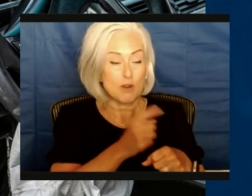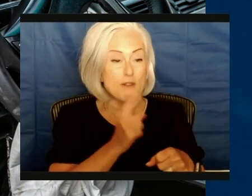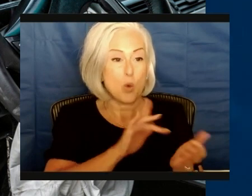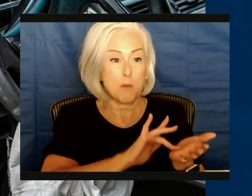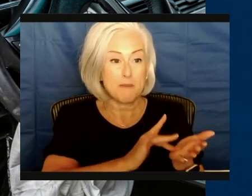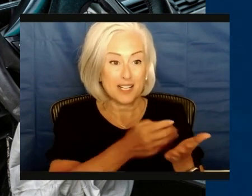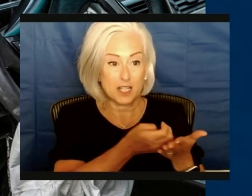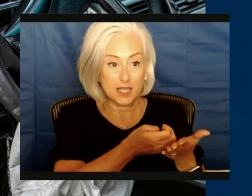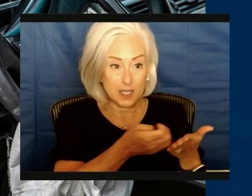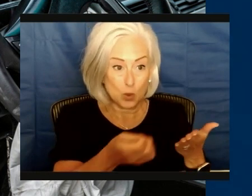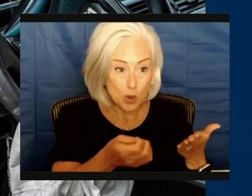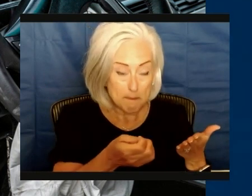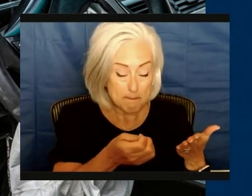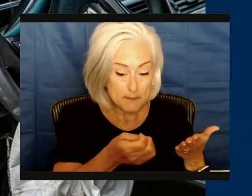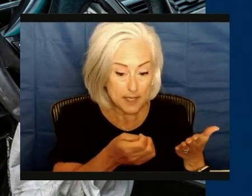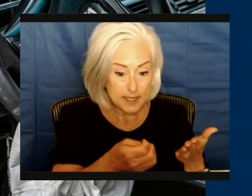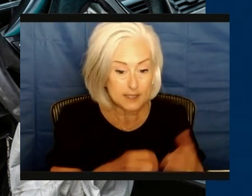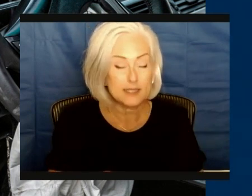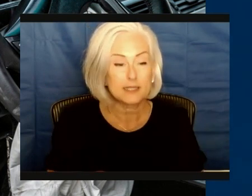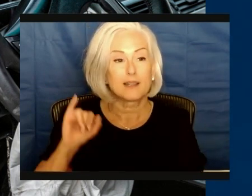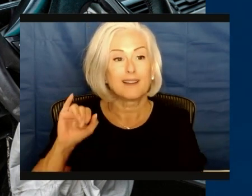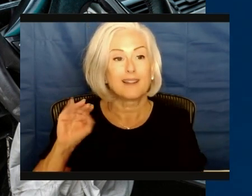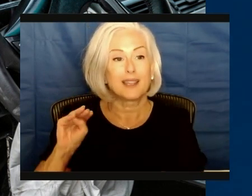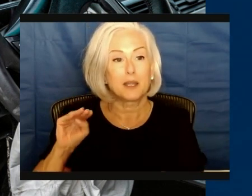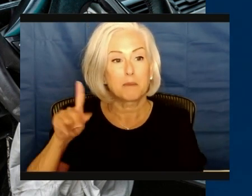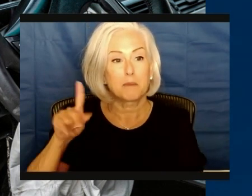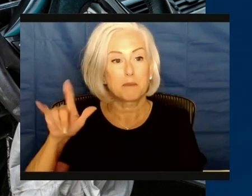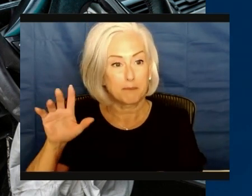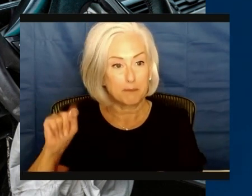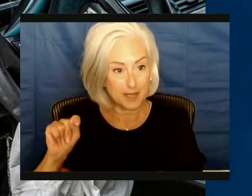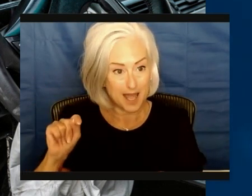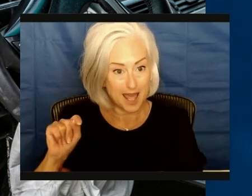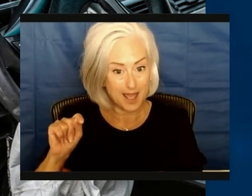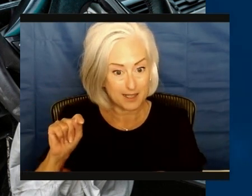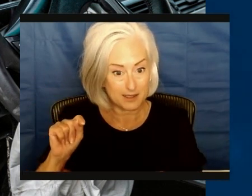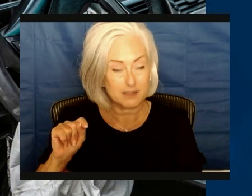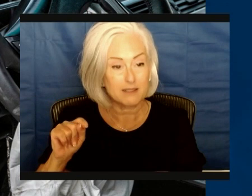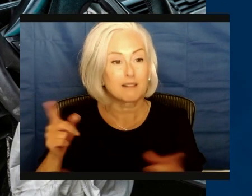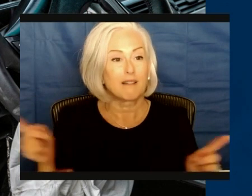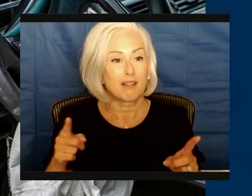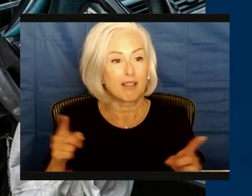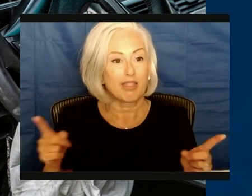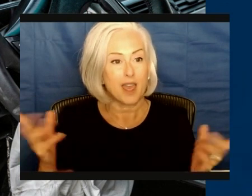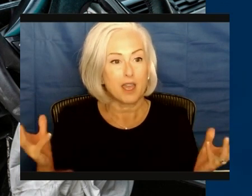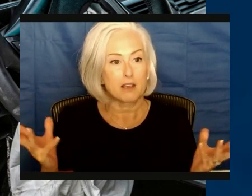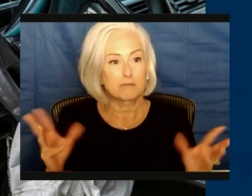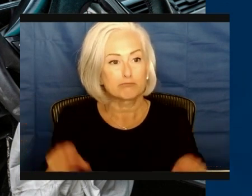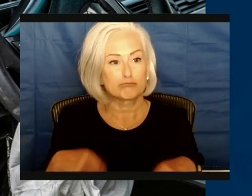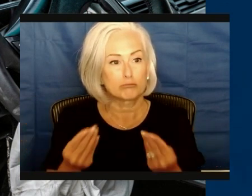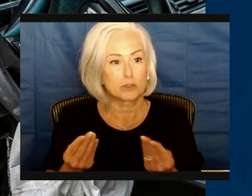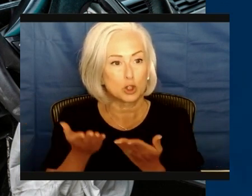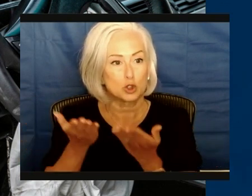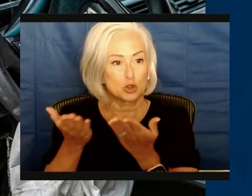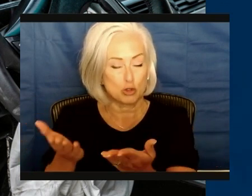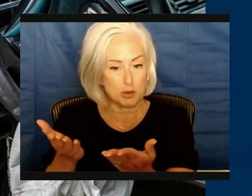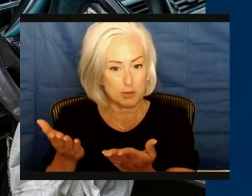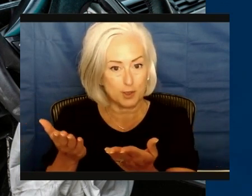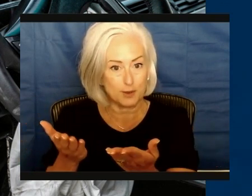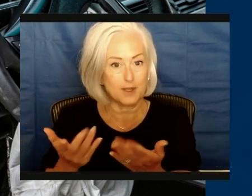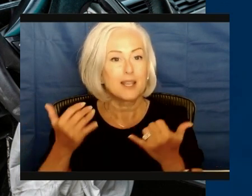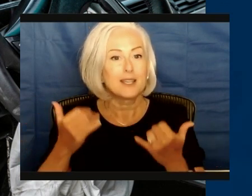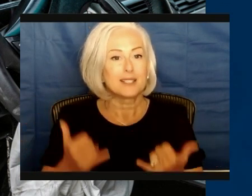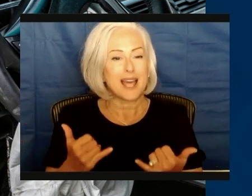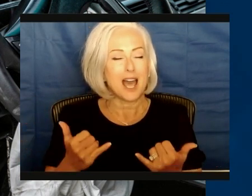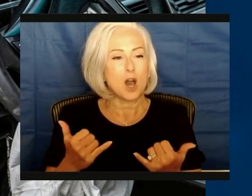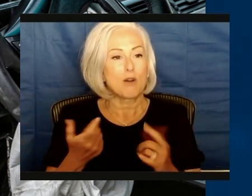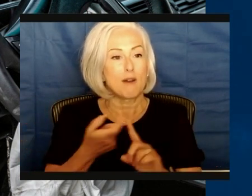and orthopedic implants. If I can take a step backward and try to put on my my MBA cap, you will see